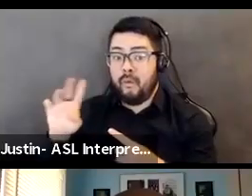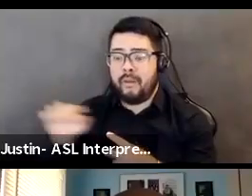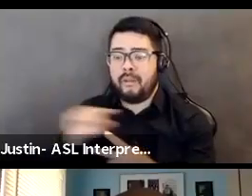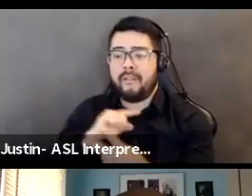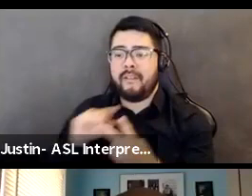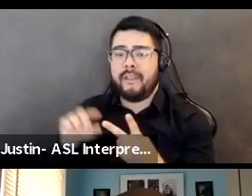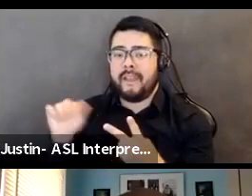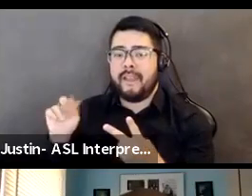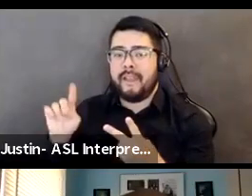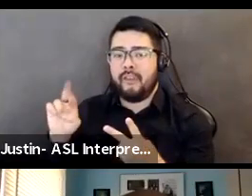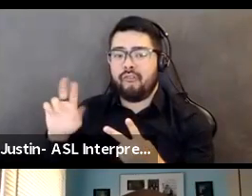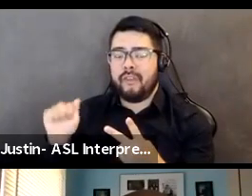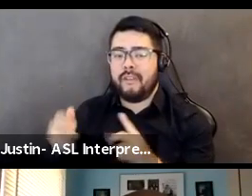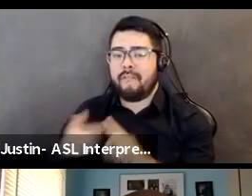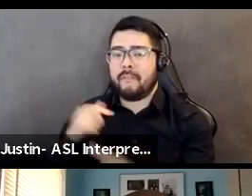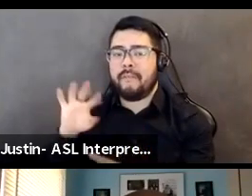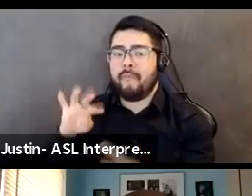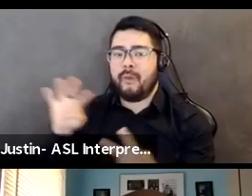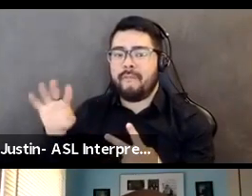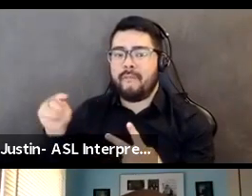vazquez from the 40th